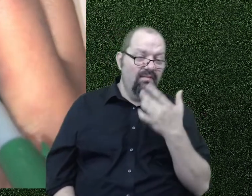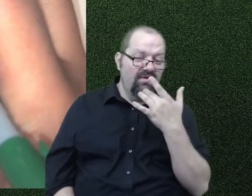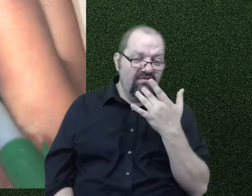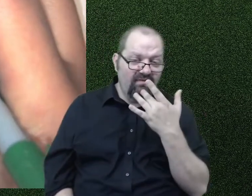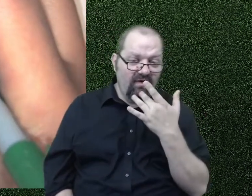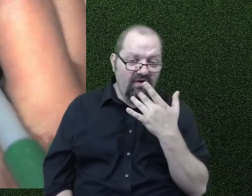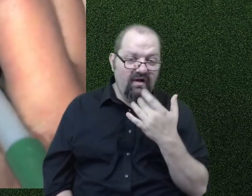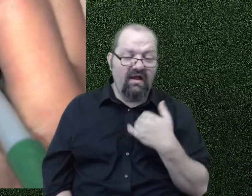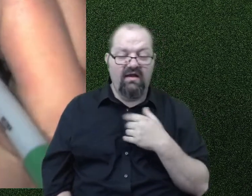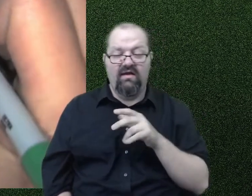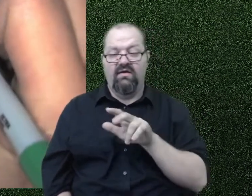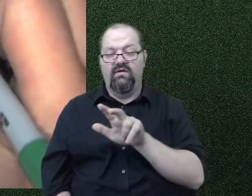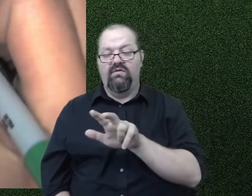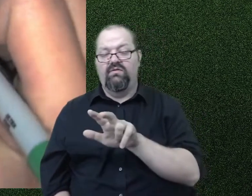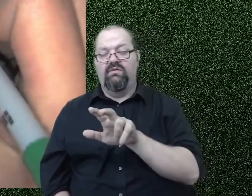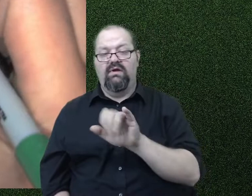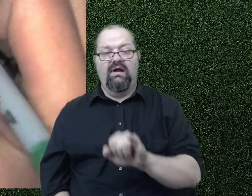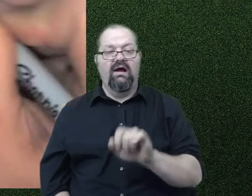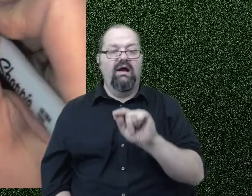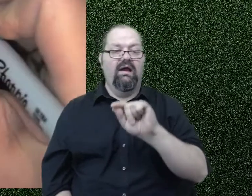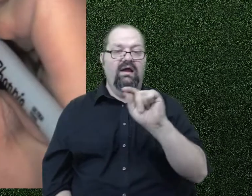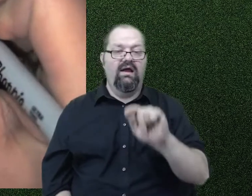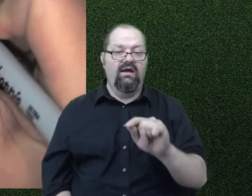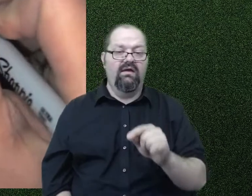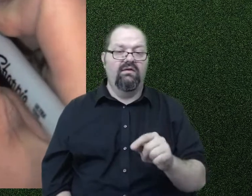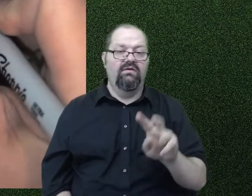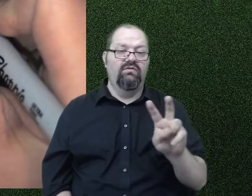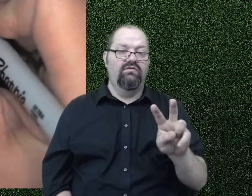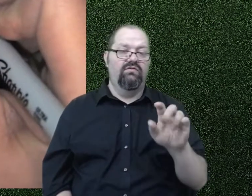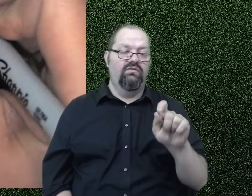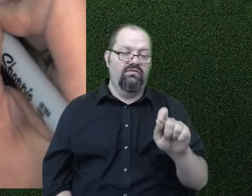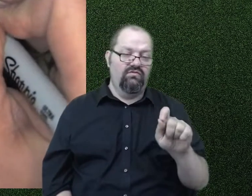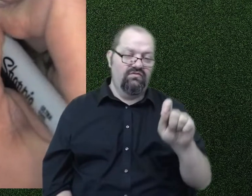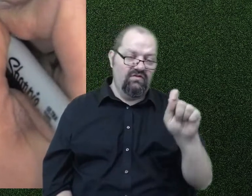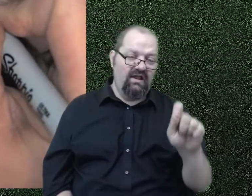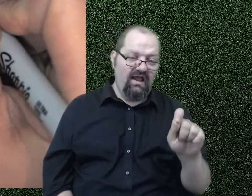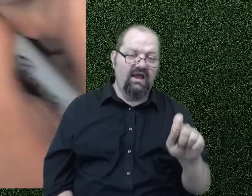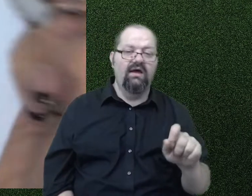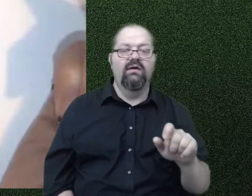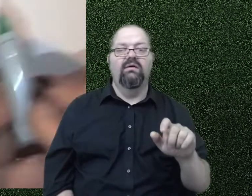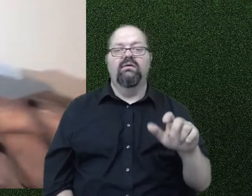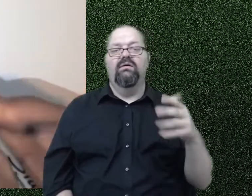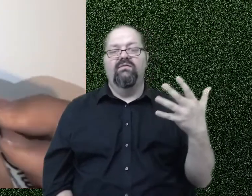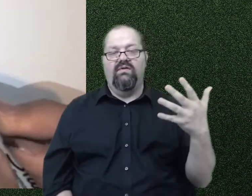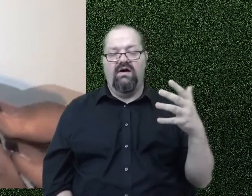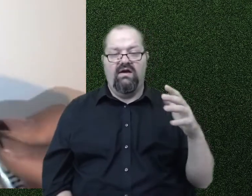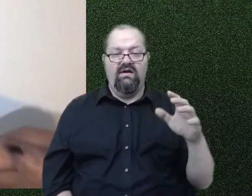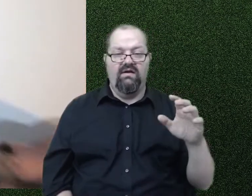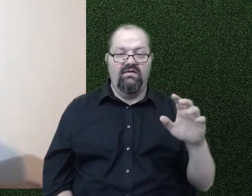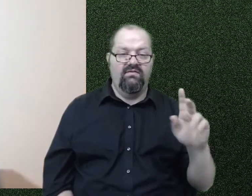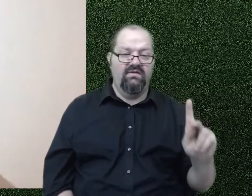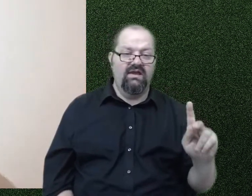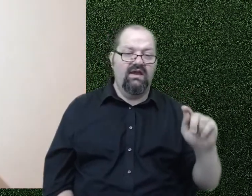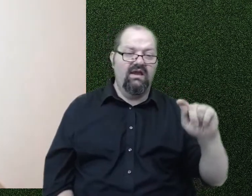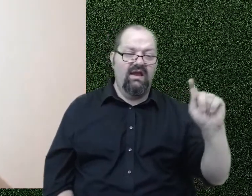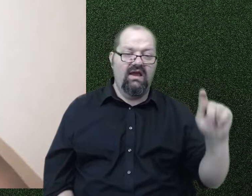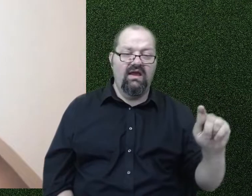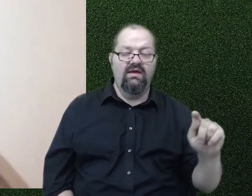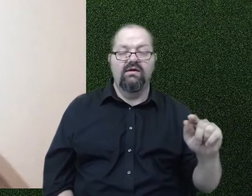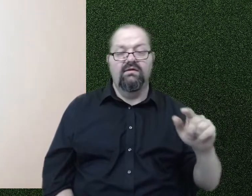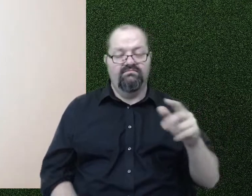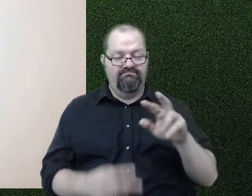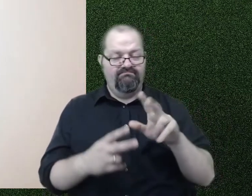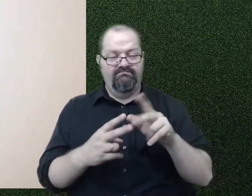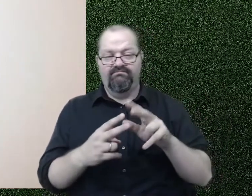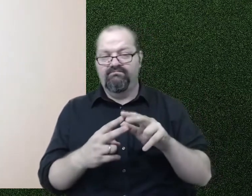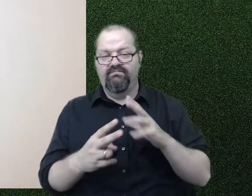I hat plus 2 times j hat plus 5 times k hat. Either one's fine. I've got it in